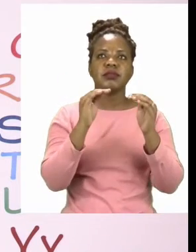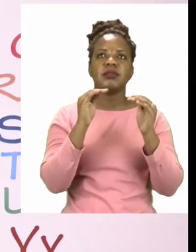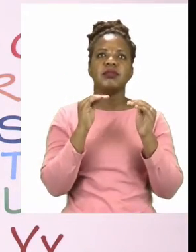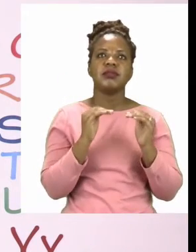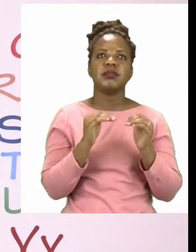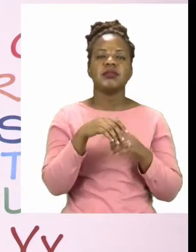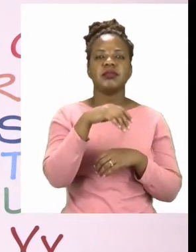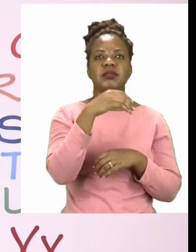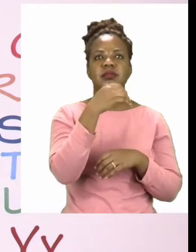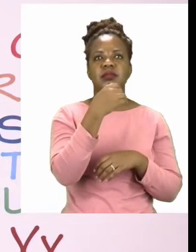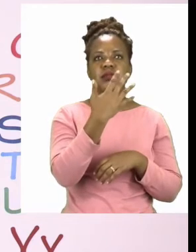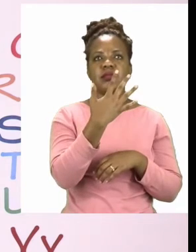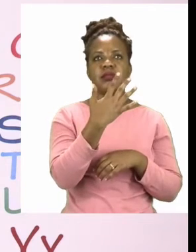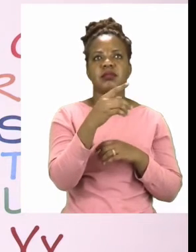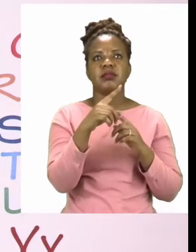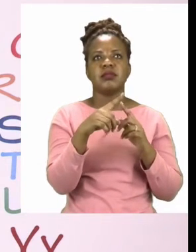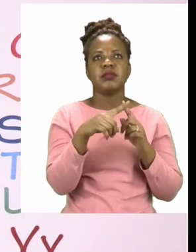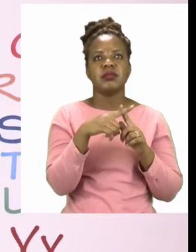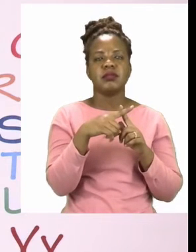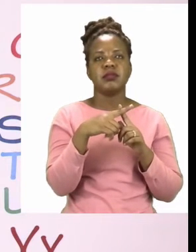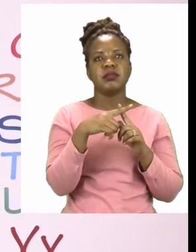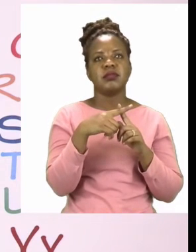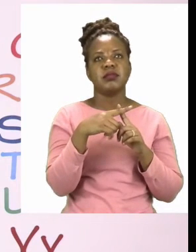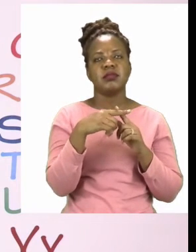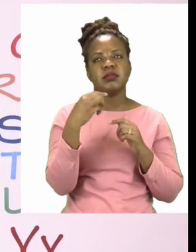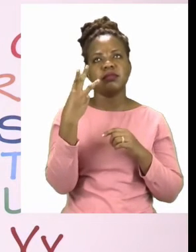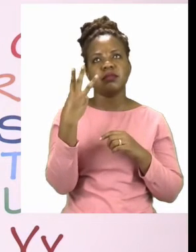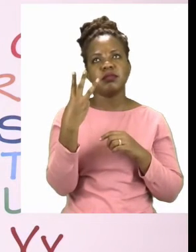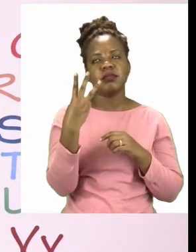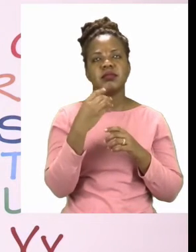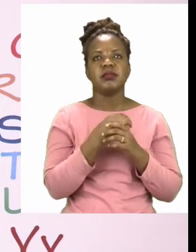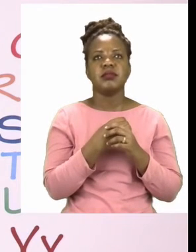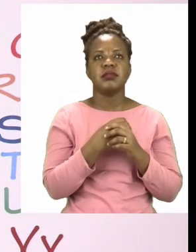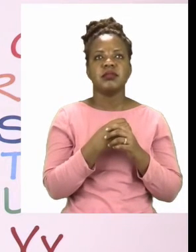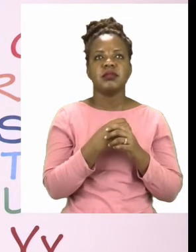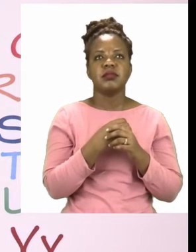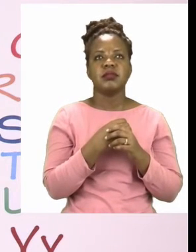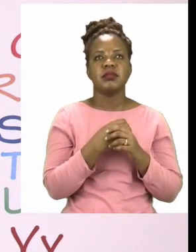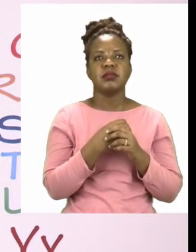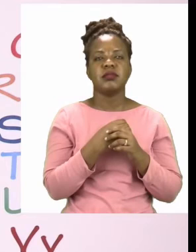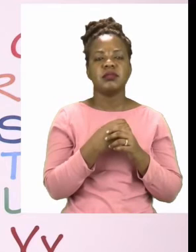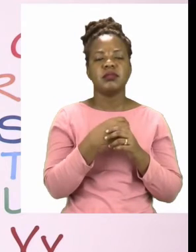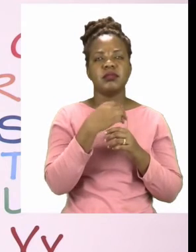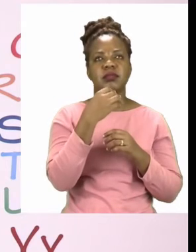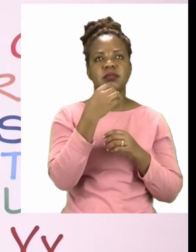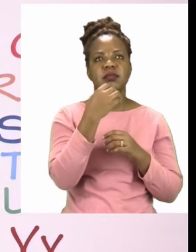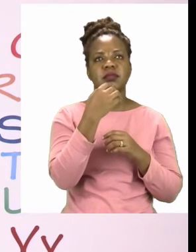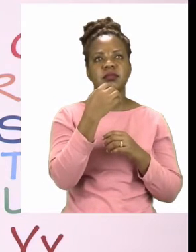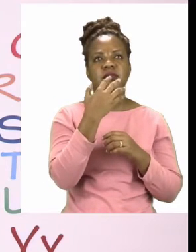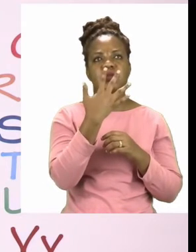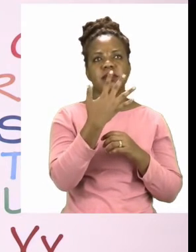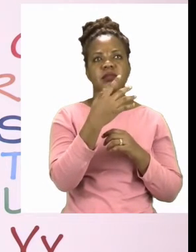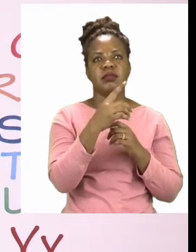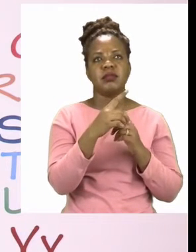says 5 times 3. So we have